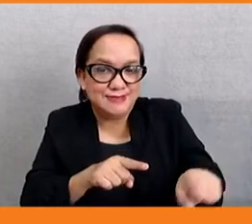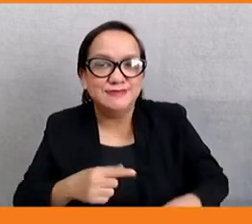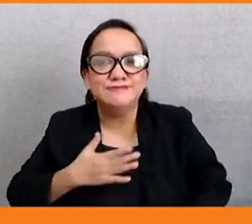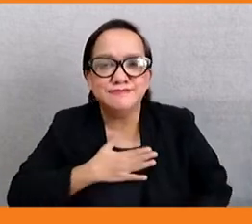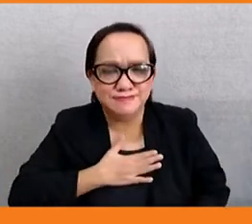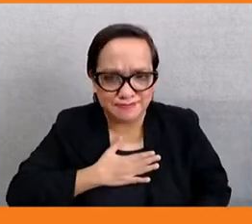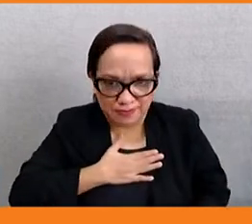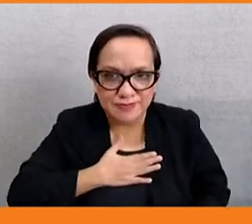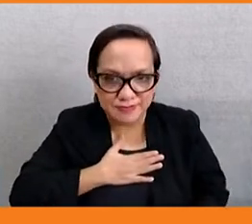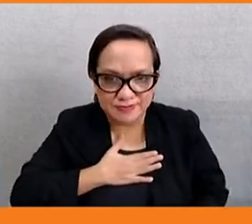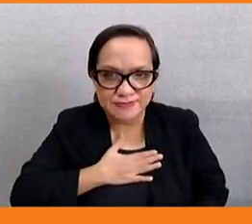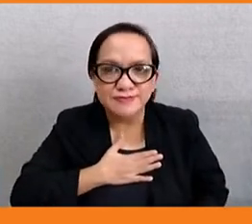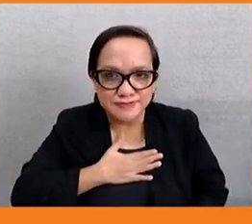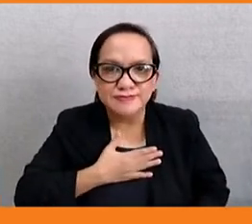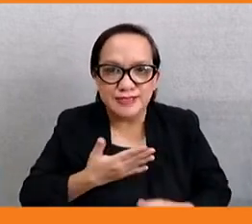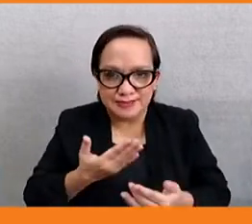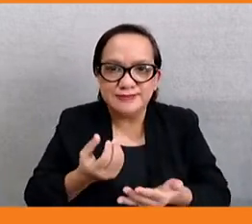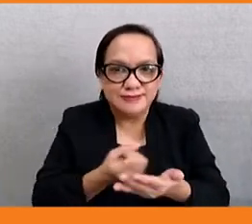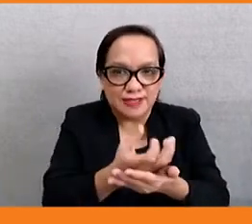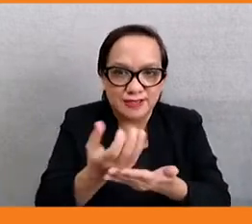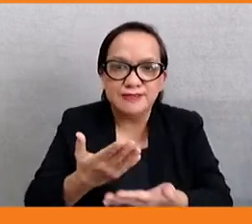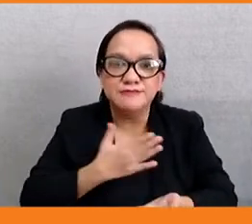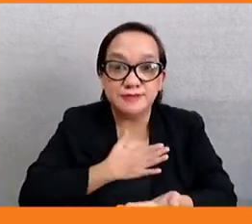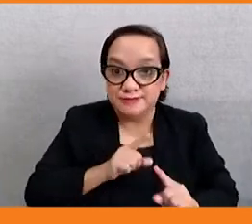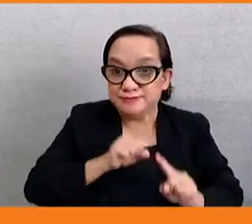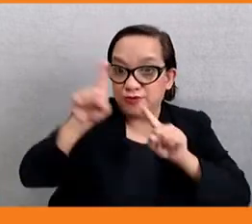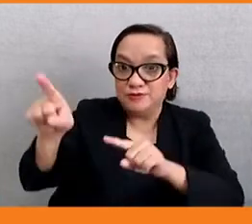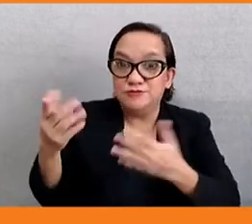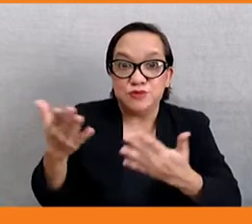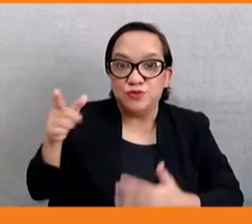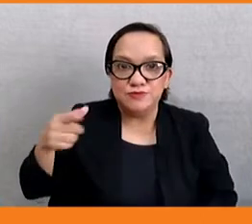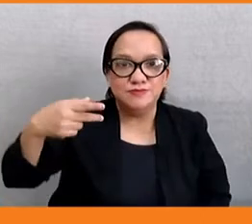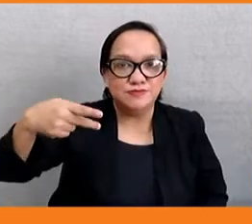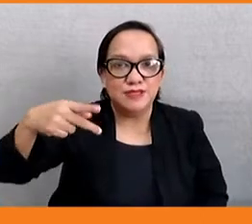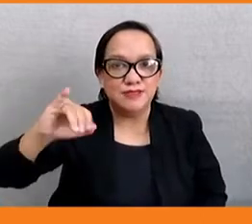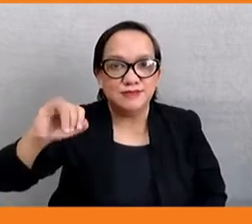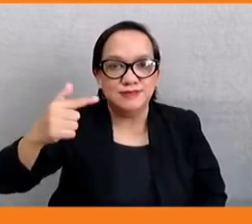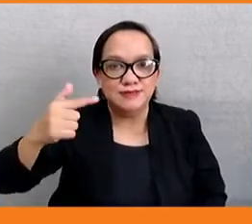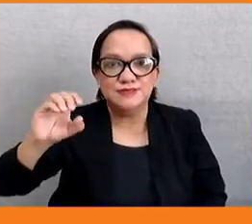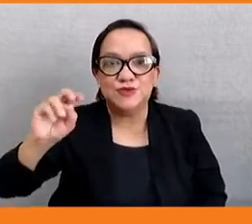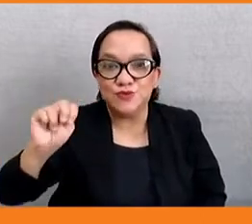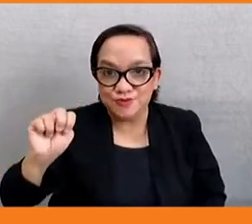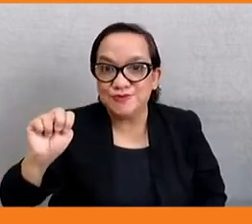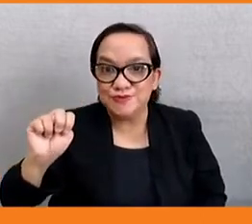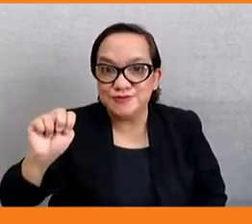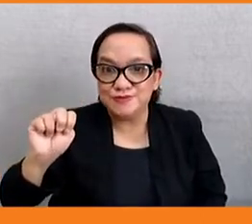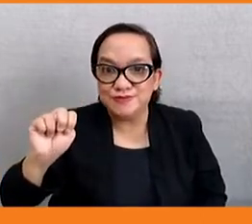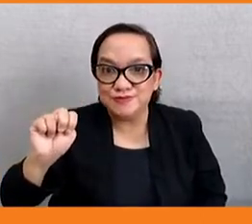by members of the audience. Please note that the aim is to get back to you even after the event to address your